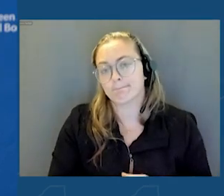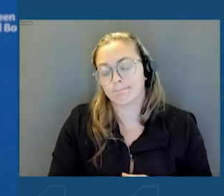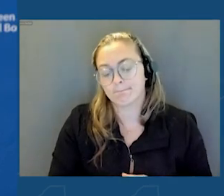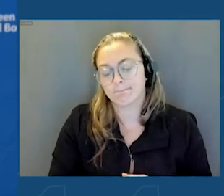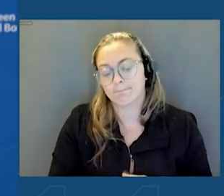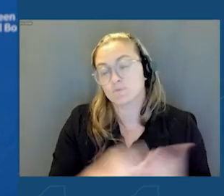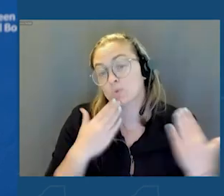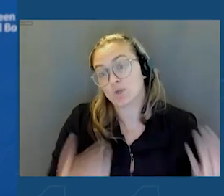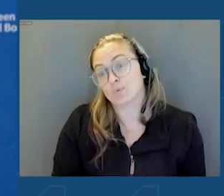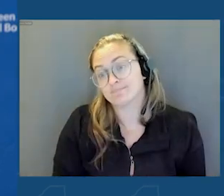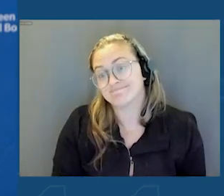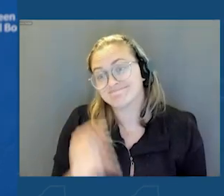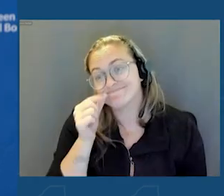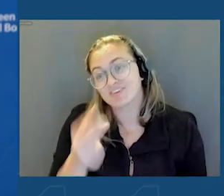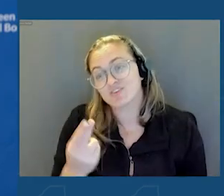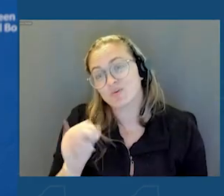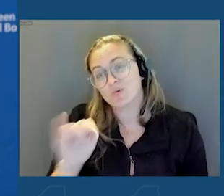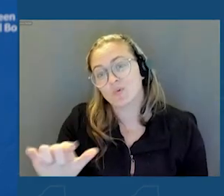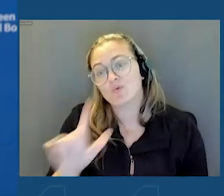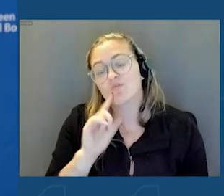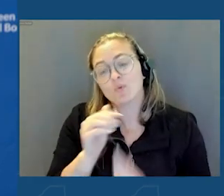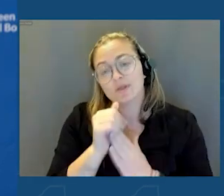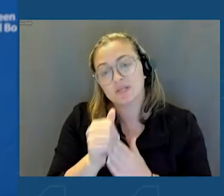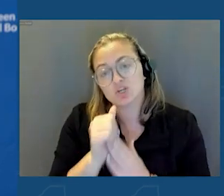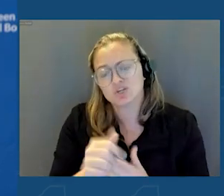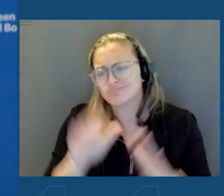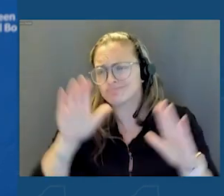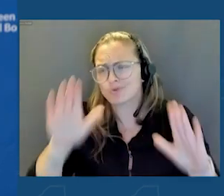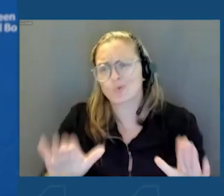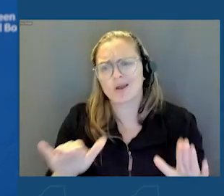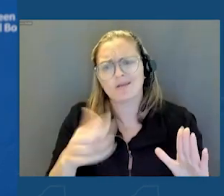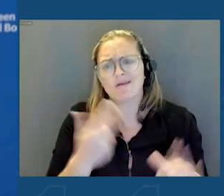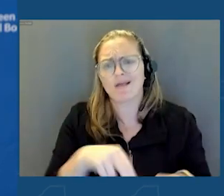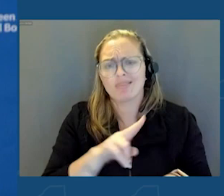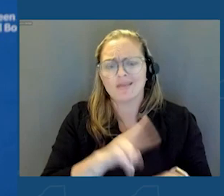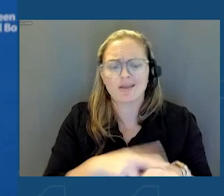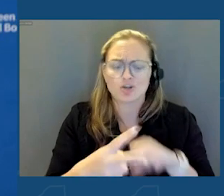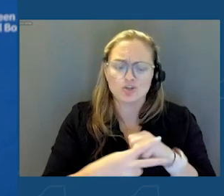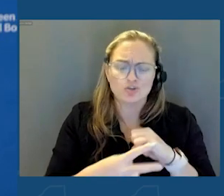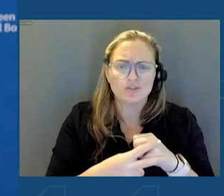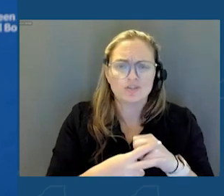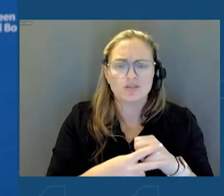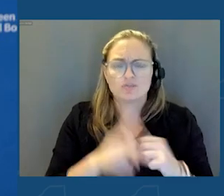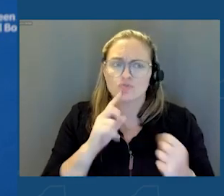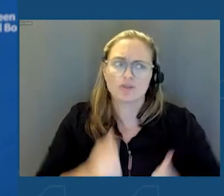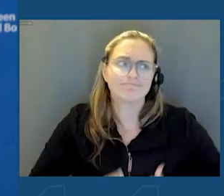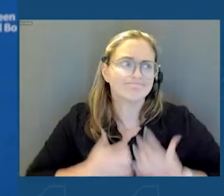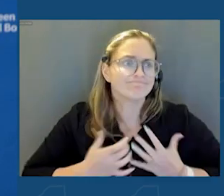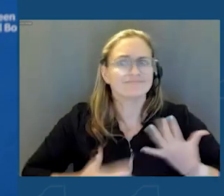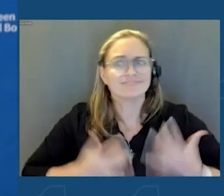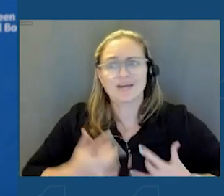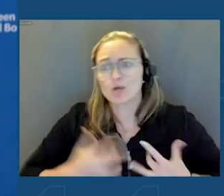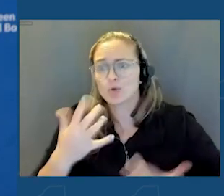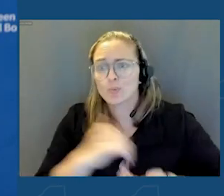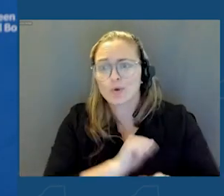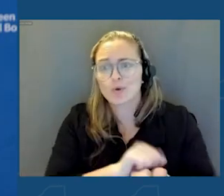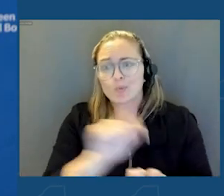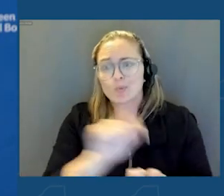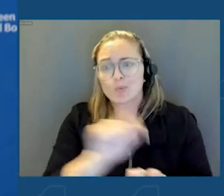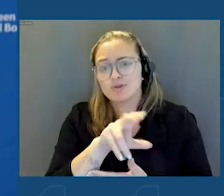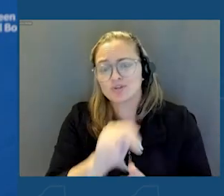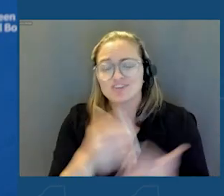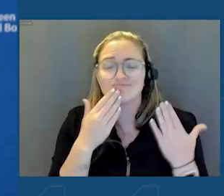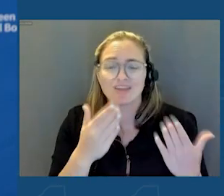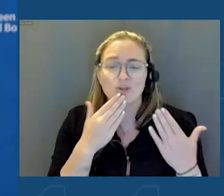you, Governor Hochul, for your leadership. It's incredible, and the Nature Conservancy is just thrilled to partner with your administration. Thank you.